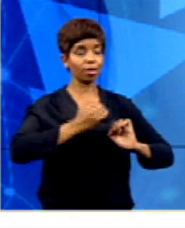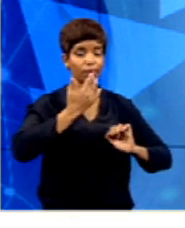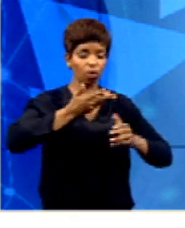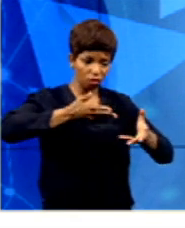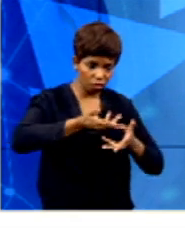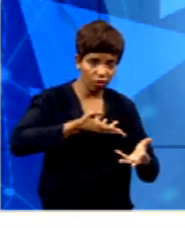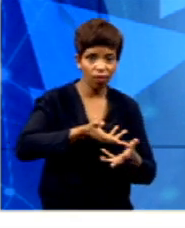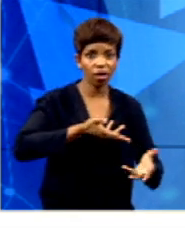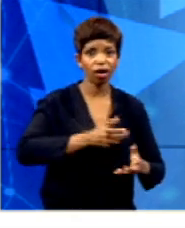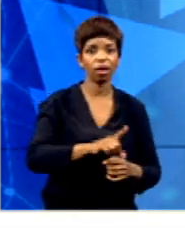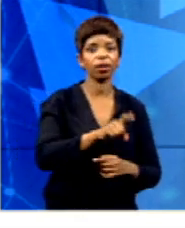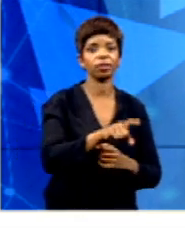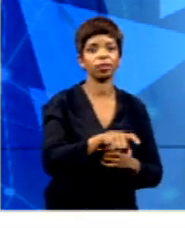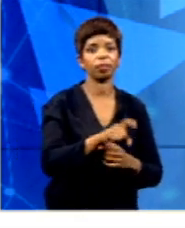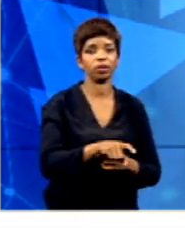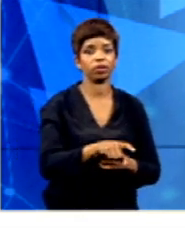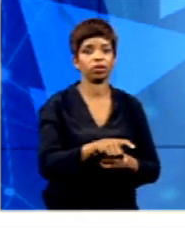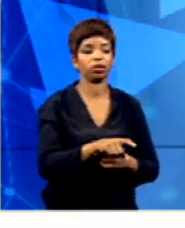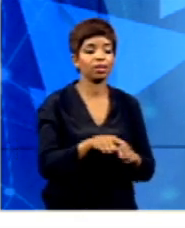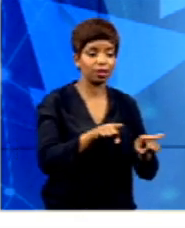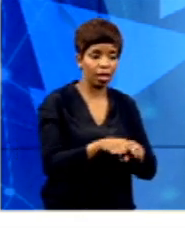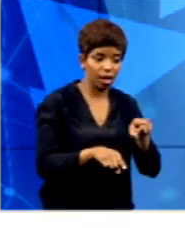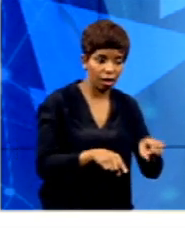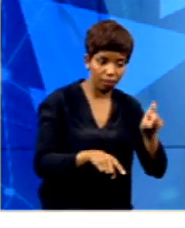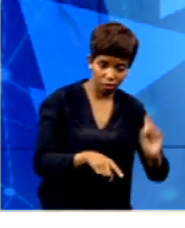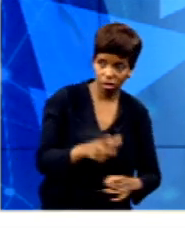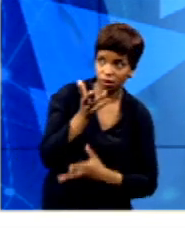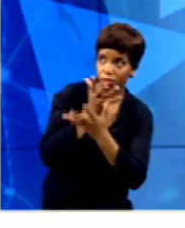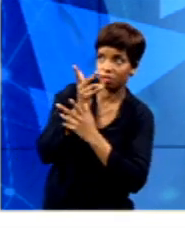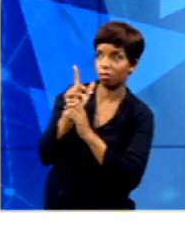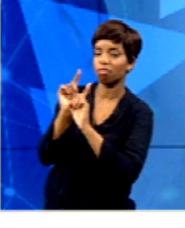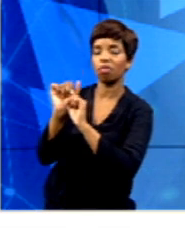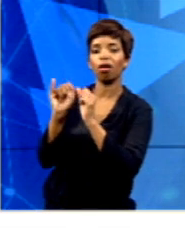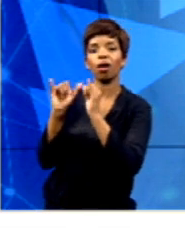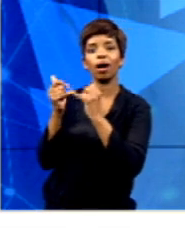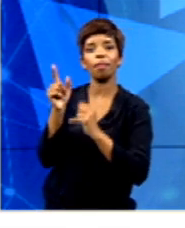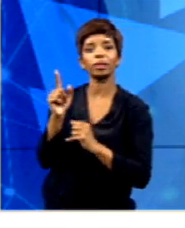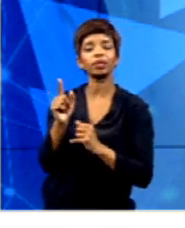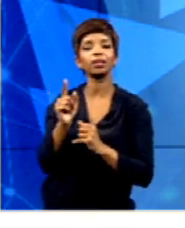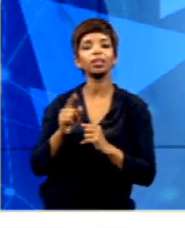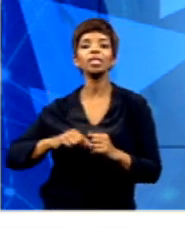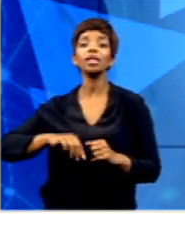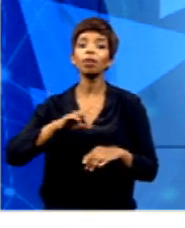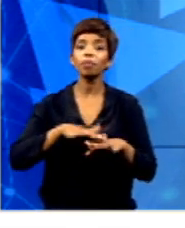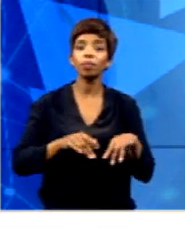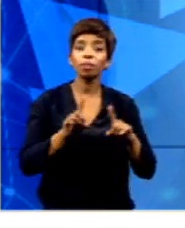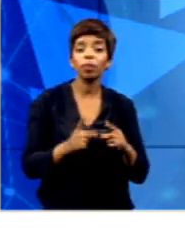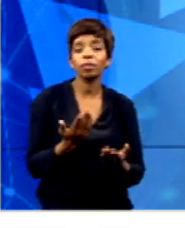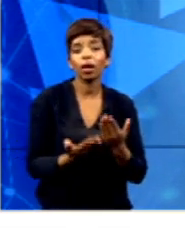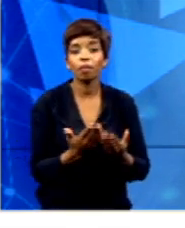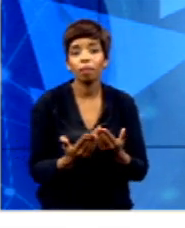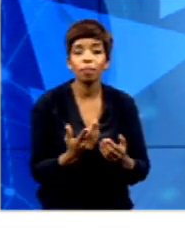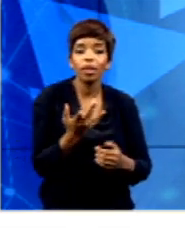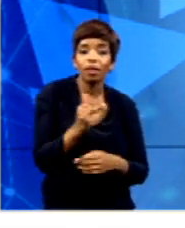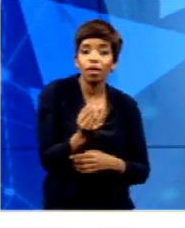to communicate with their insurers, especially with regard to the difficulty in paying premiums, perhaps at this